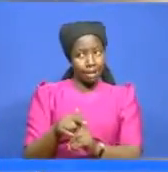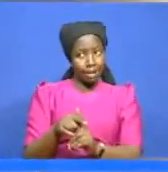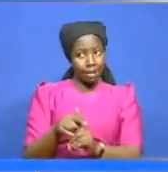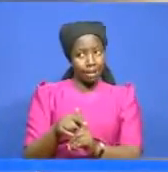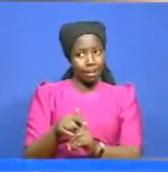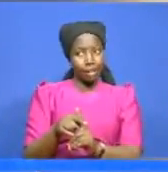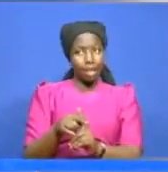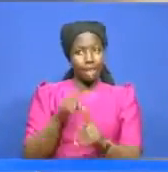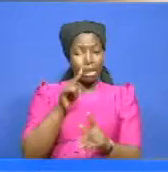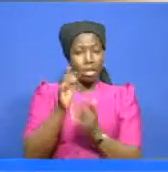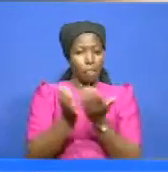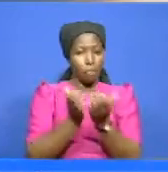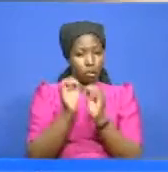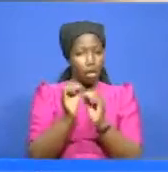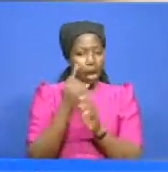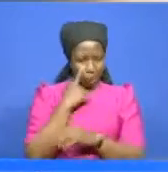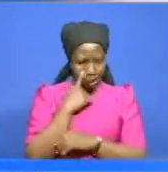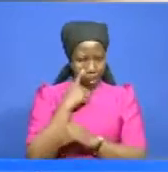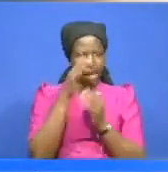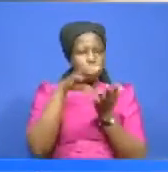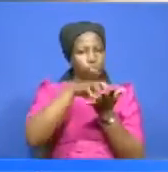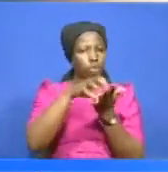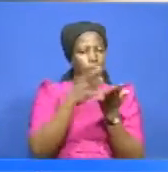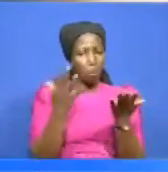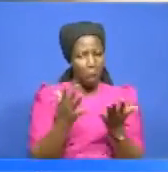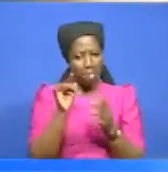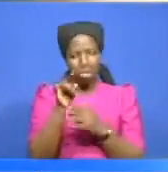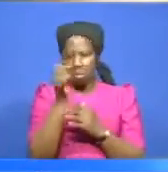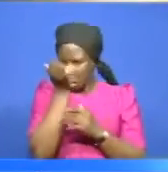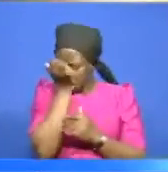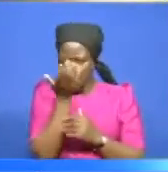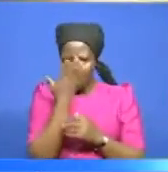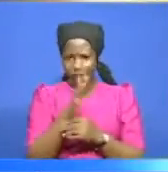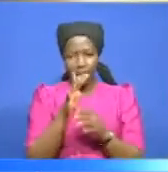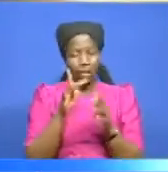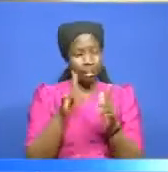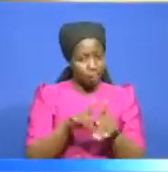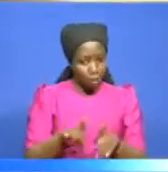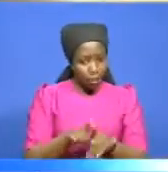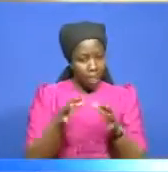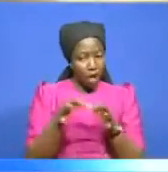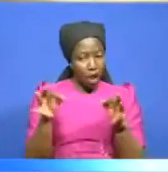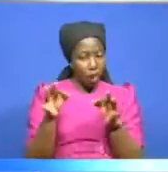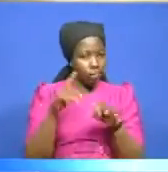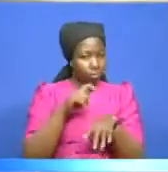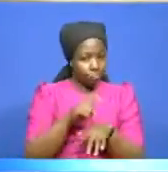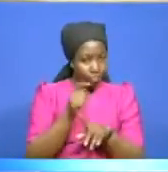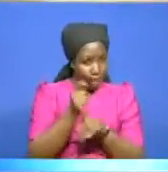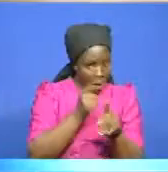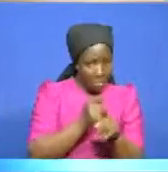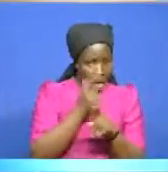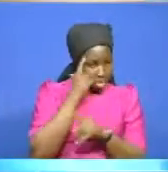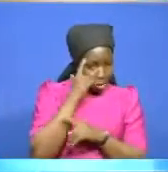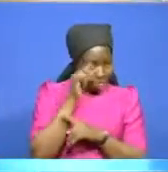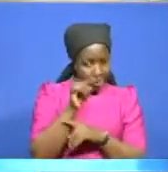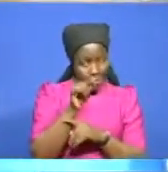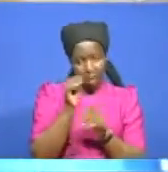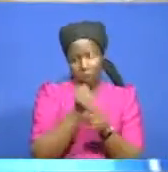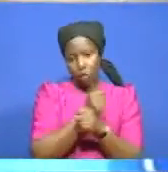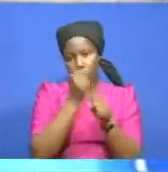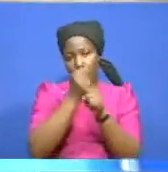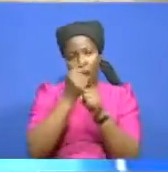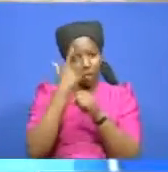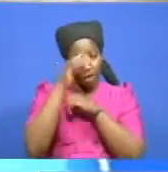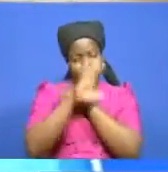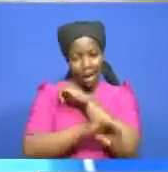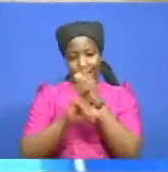egg? I'm seeing a situation where that is being ignored, and in the long term, I don't think that it is feasible or viable for the country or